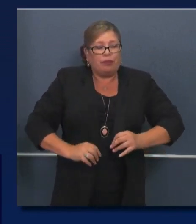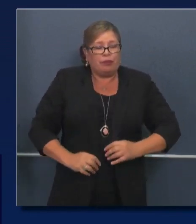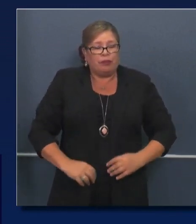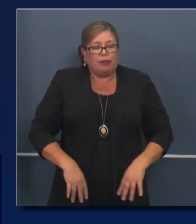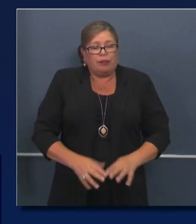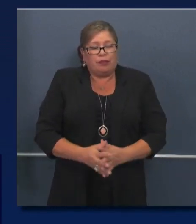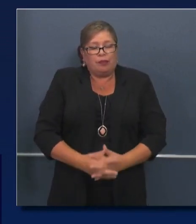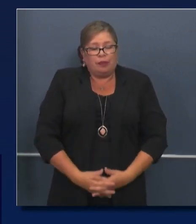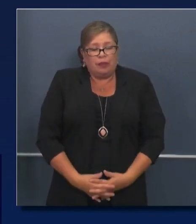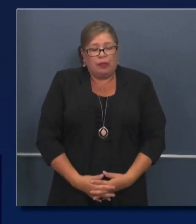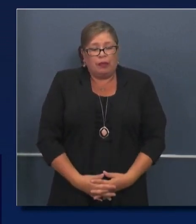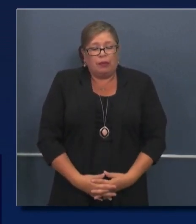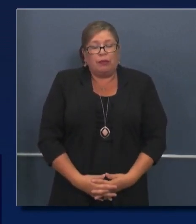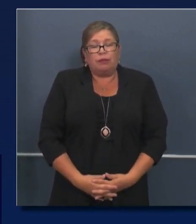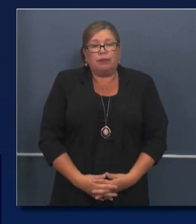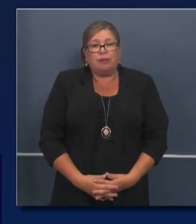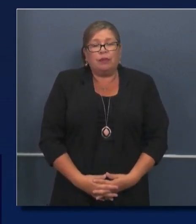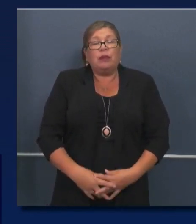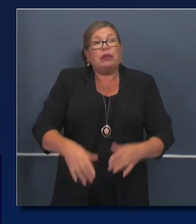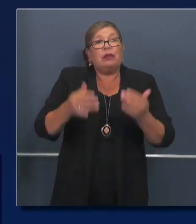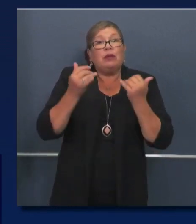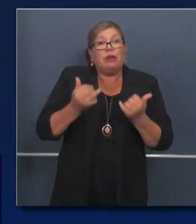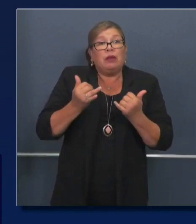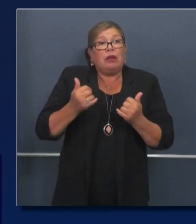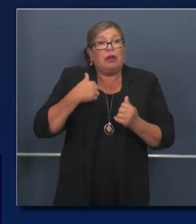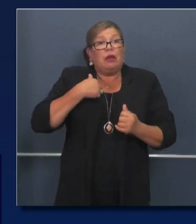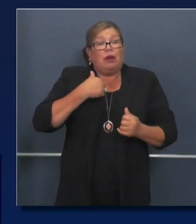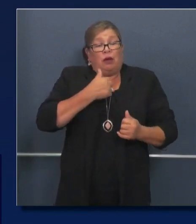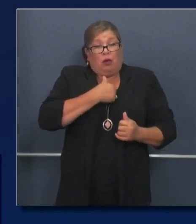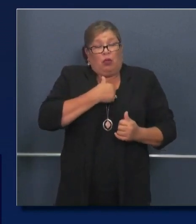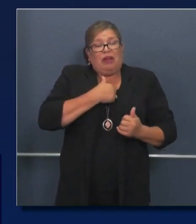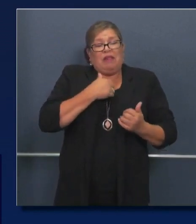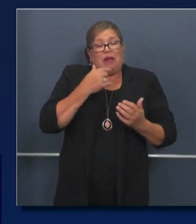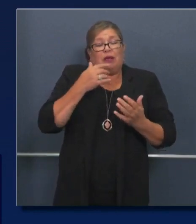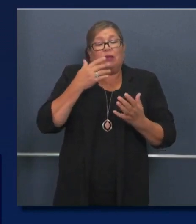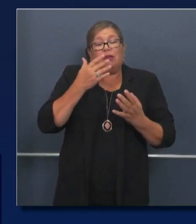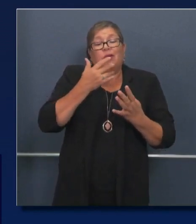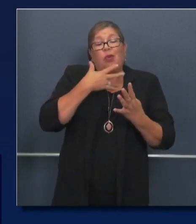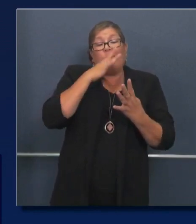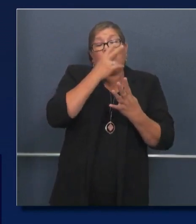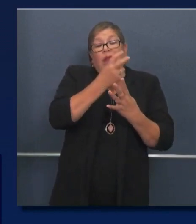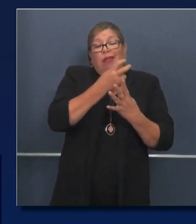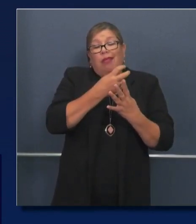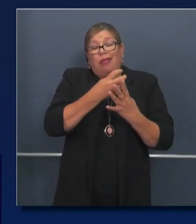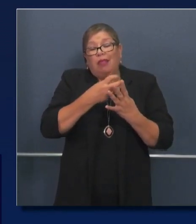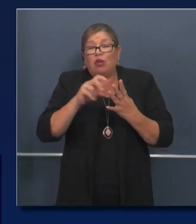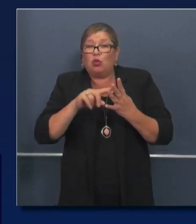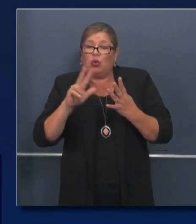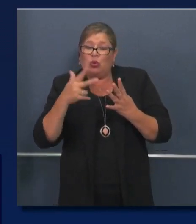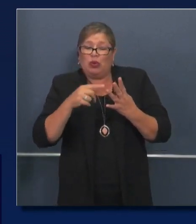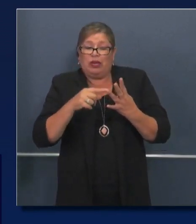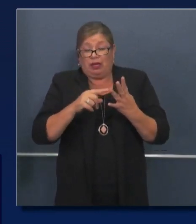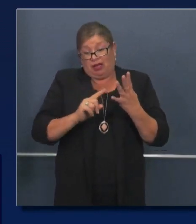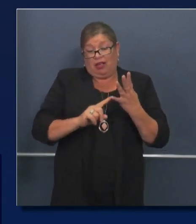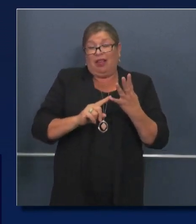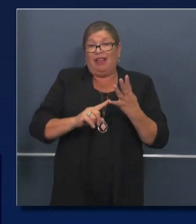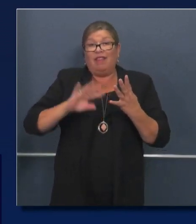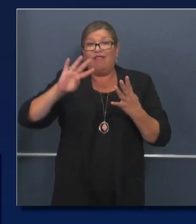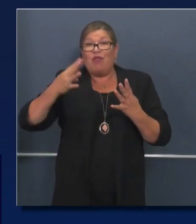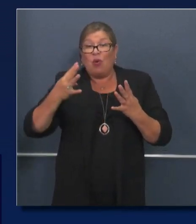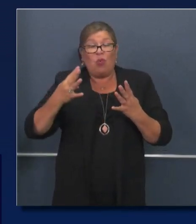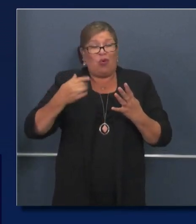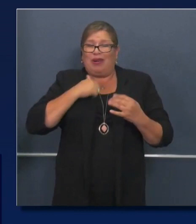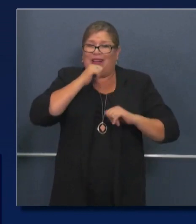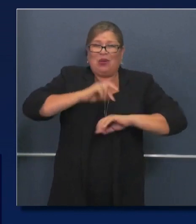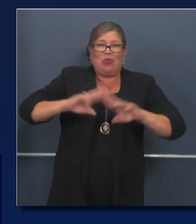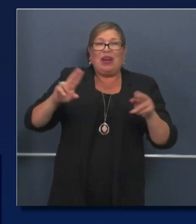moving into phase 3. We are not ready for phase 4. I'll just briefly remind you, phase 4 is concerts,